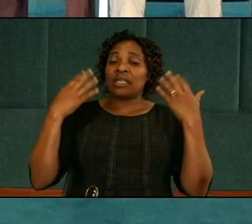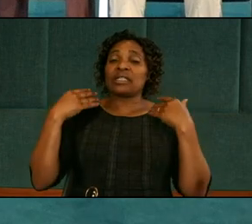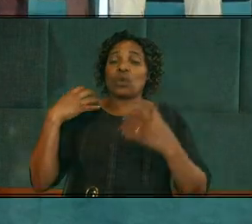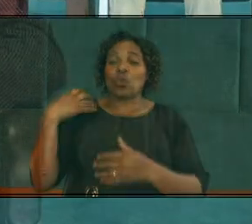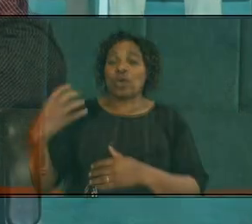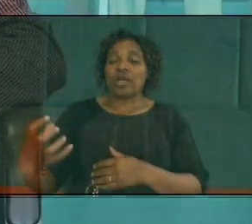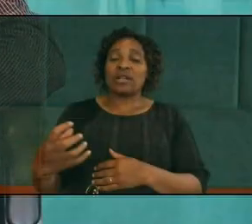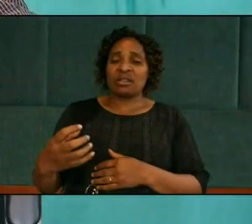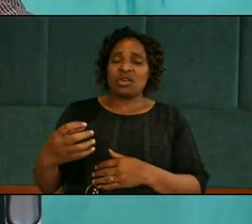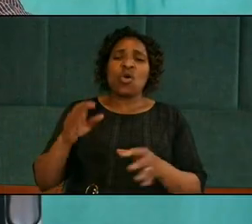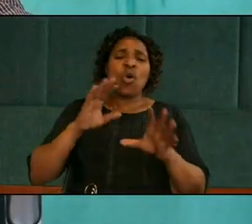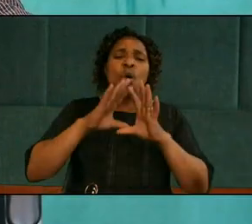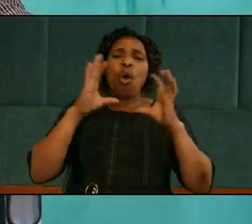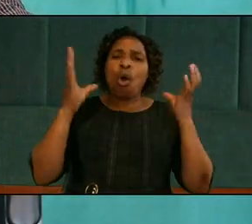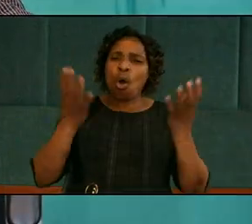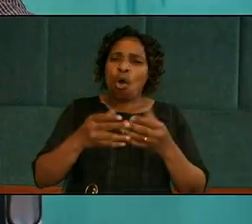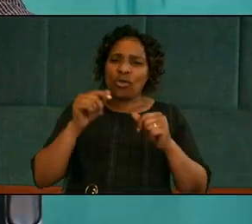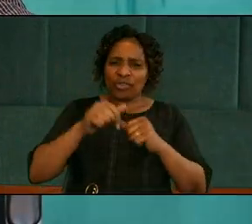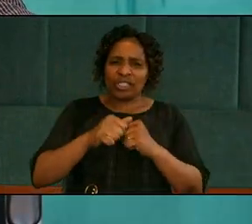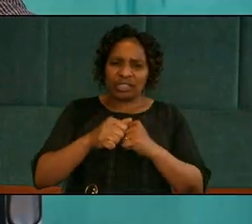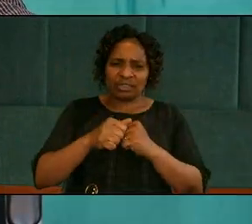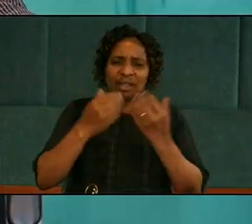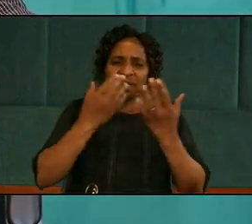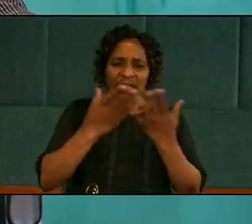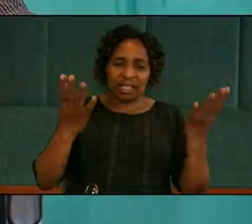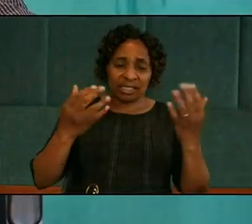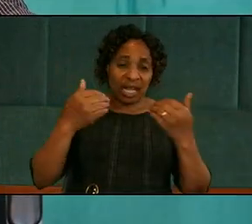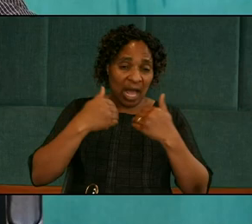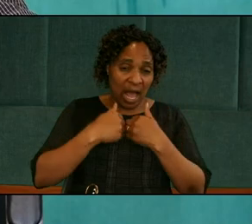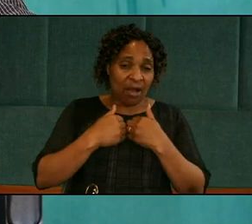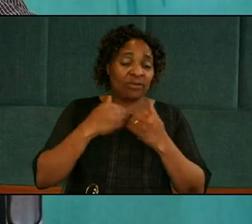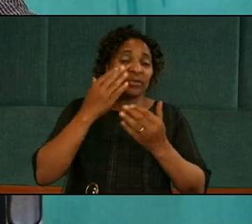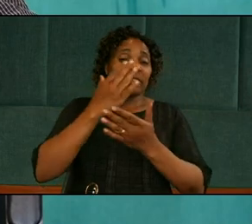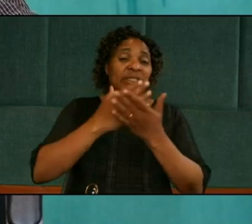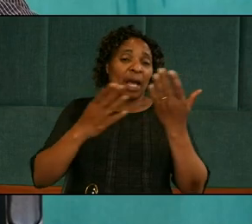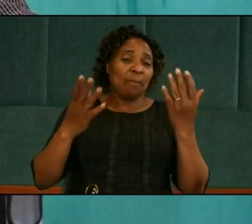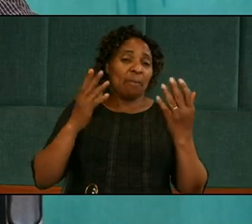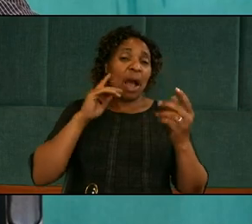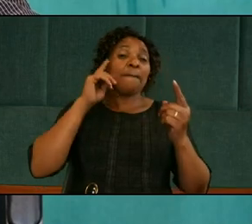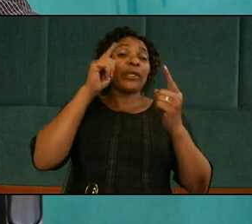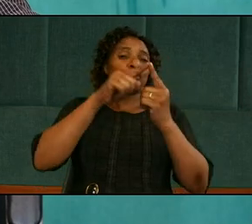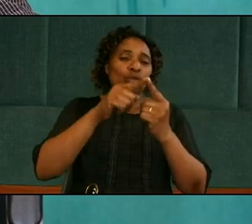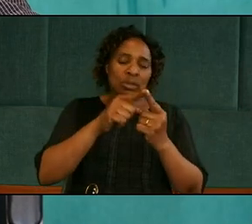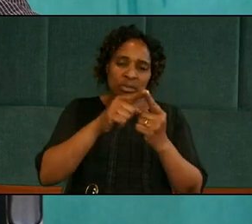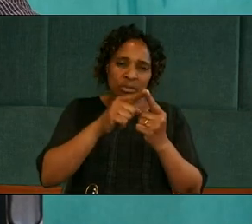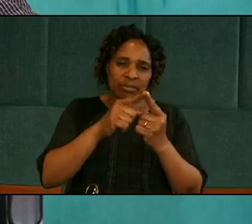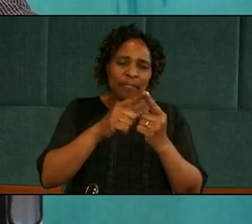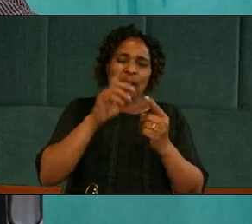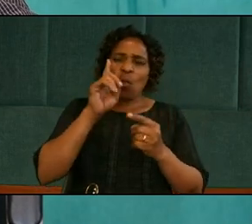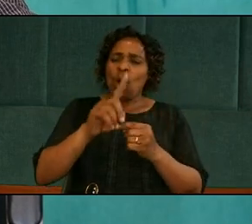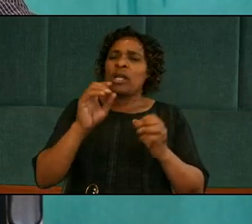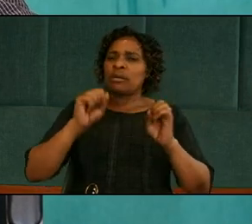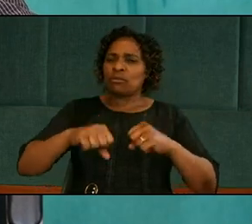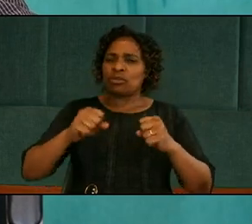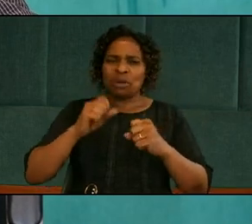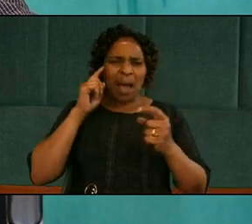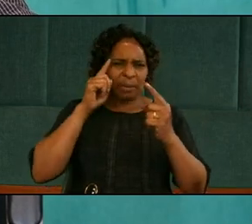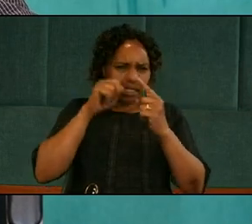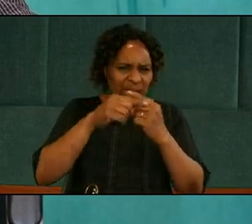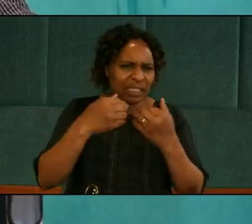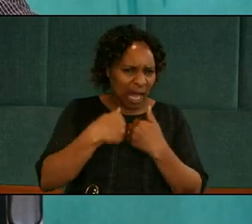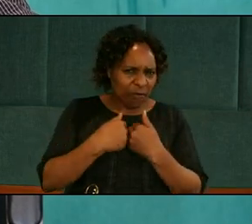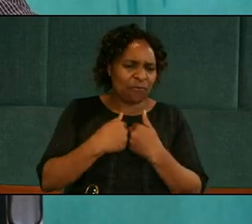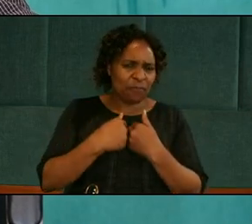yes, all these aspects have some sense of ambition in it. Yeah, one can be ambitious,